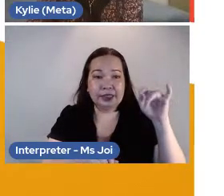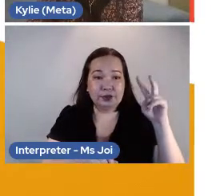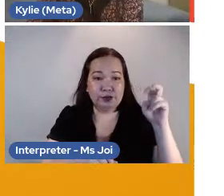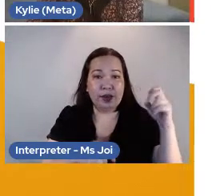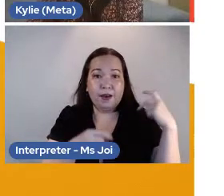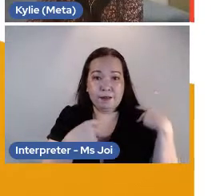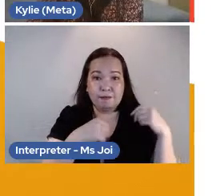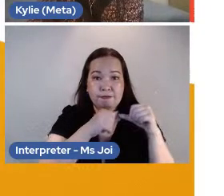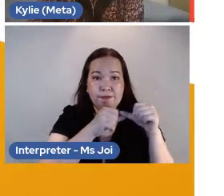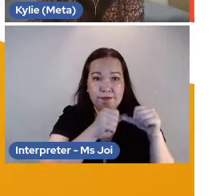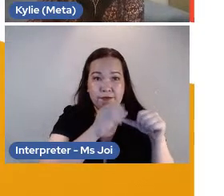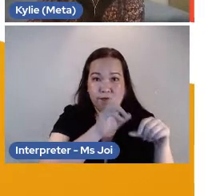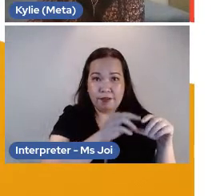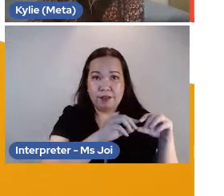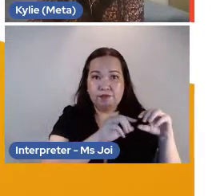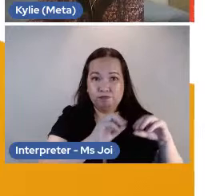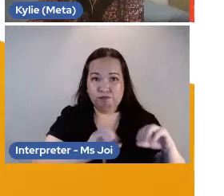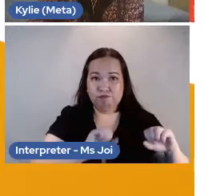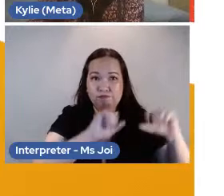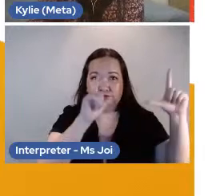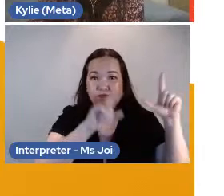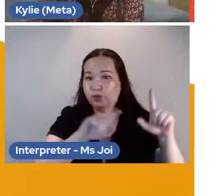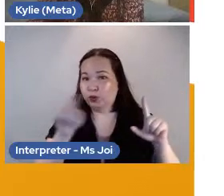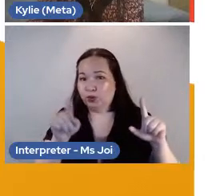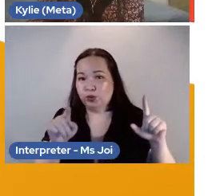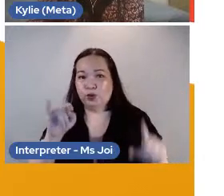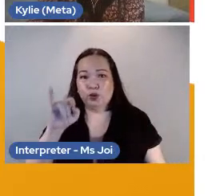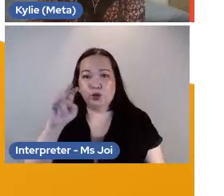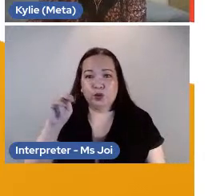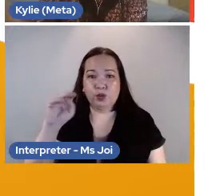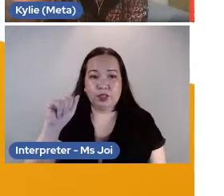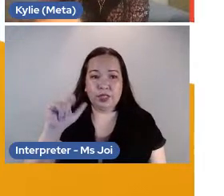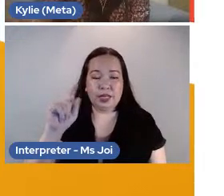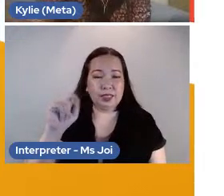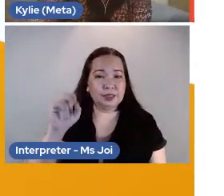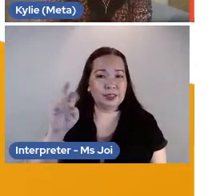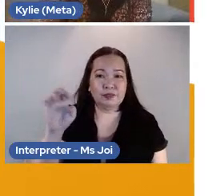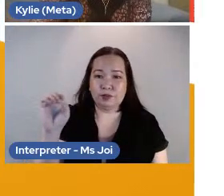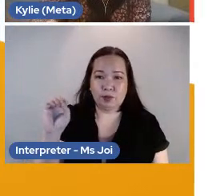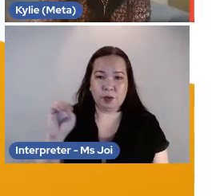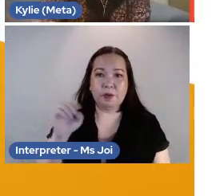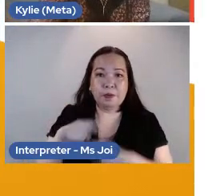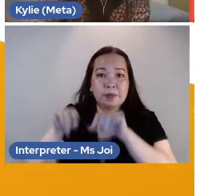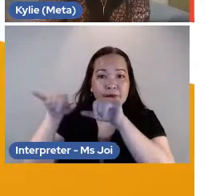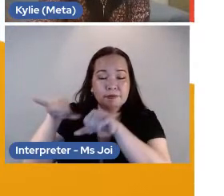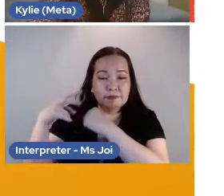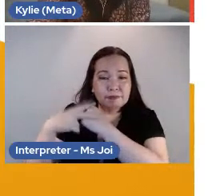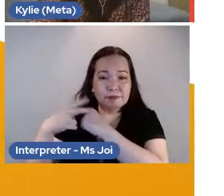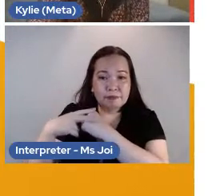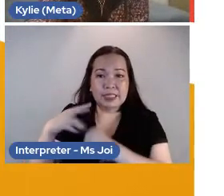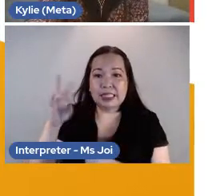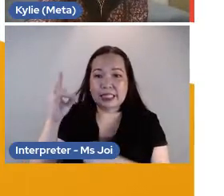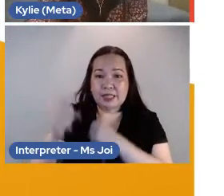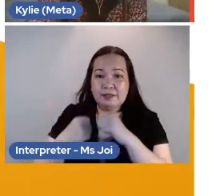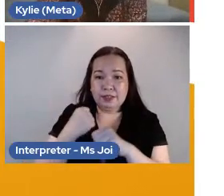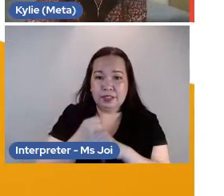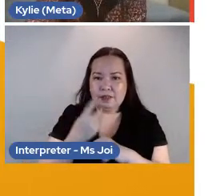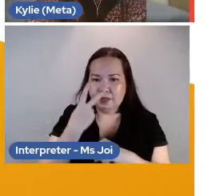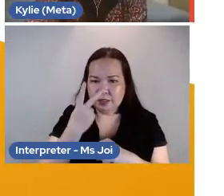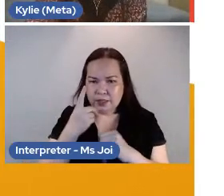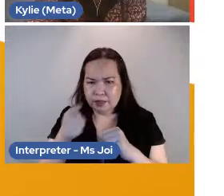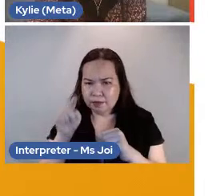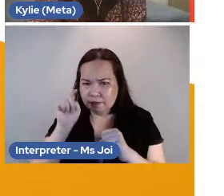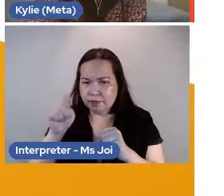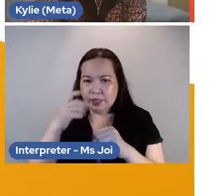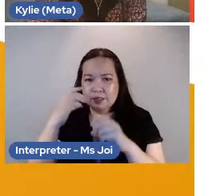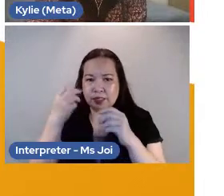but archived here for 7 years. And if you click on the See Summary Detail, we'll get to have a look at